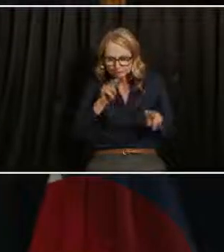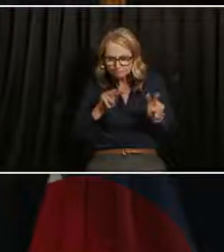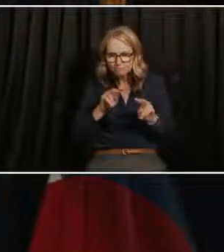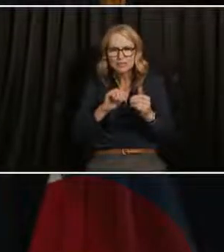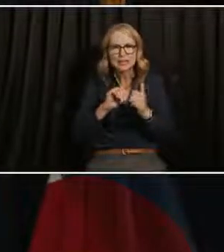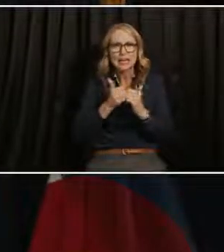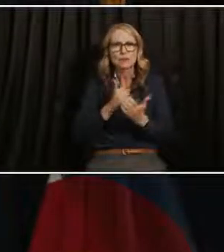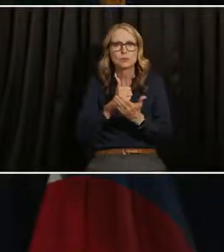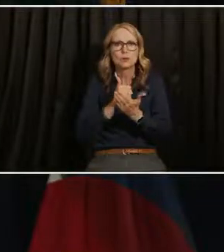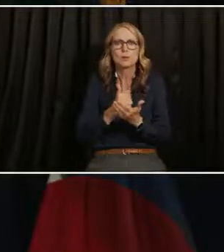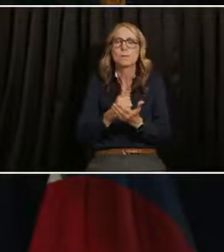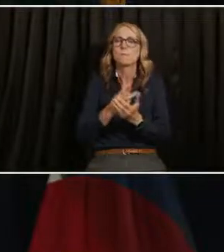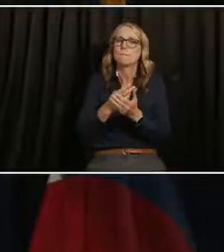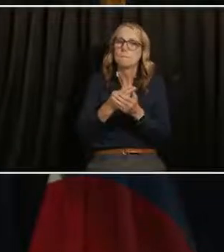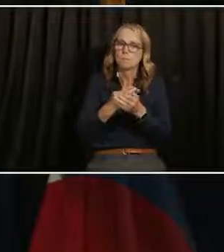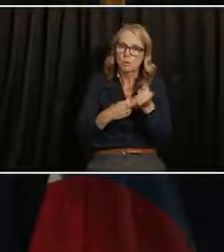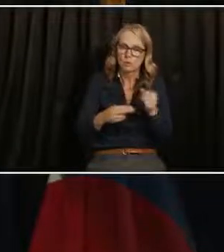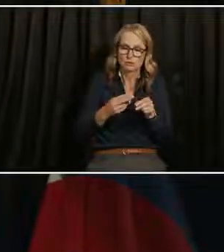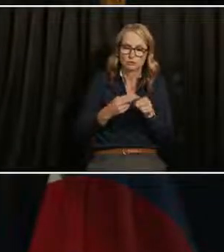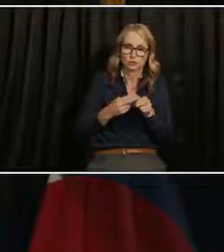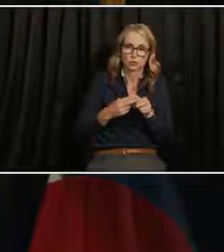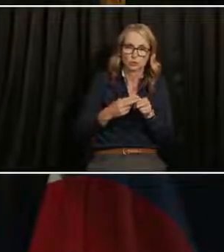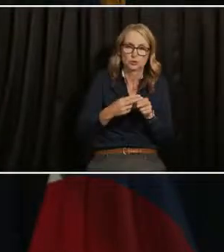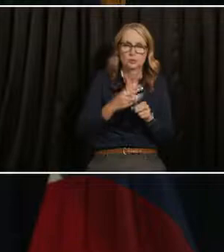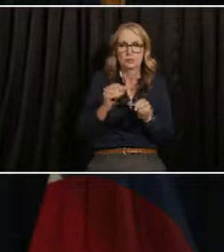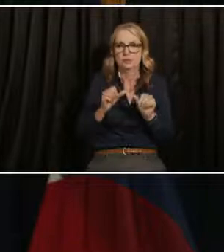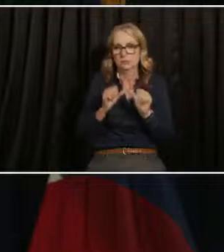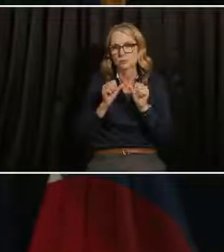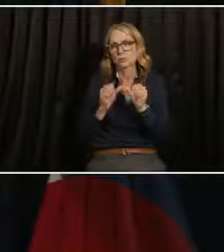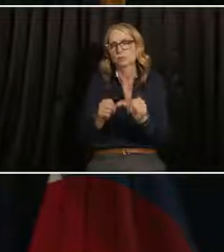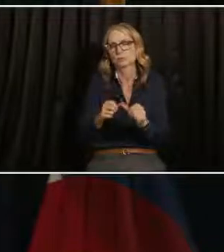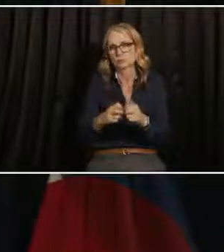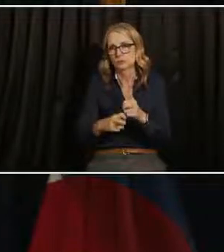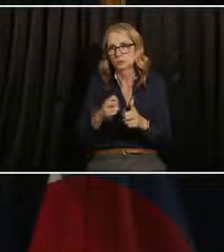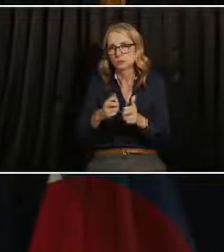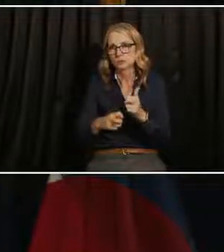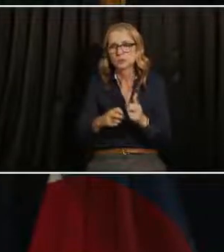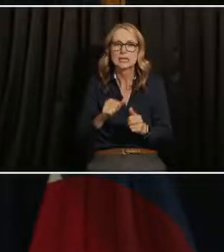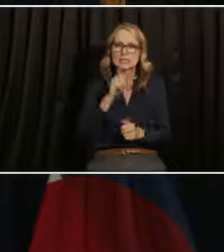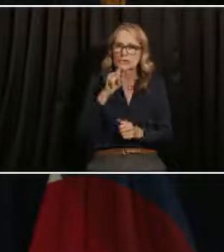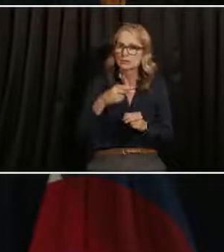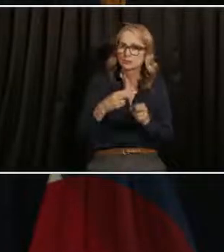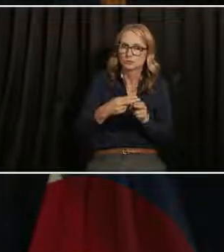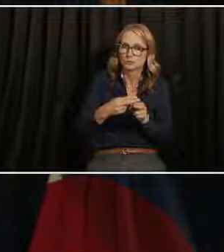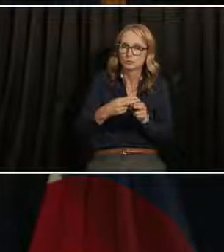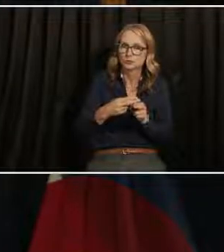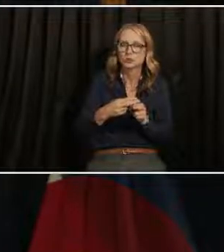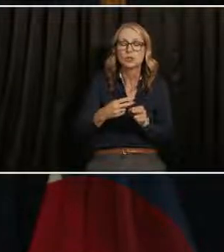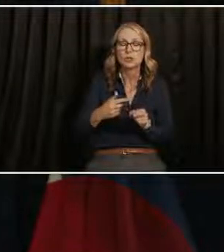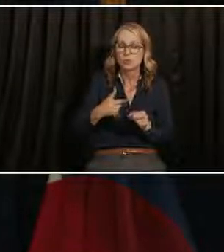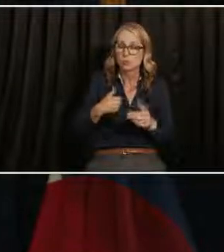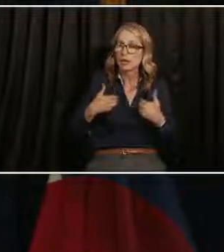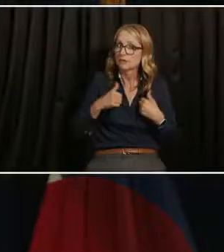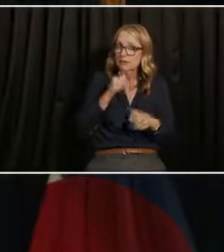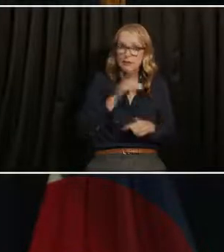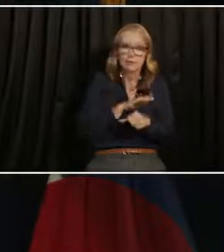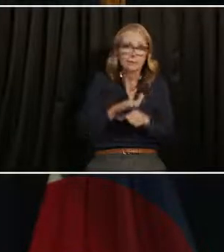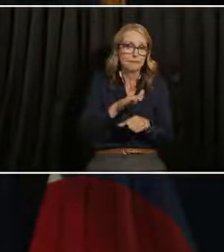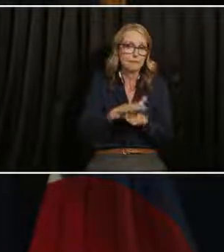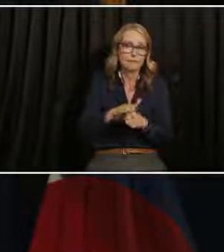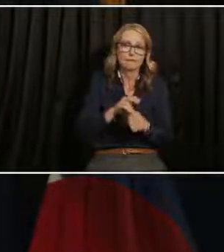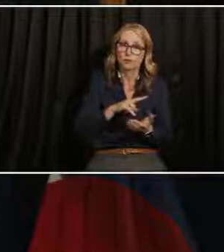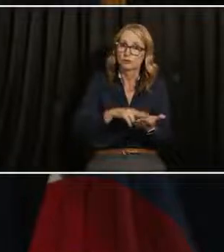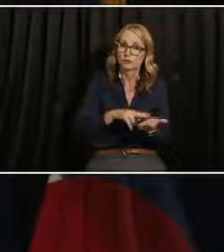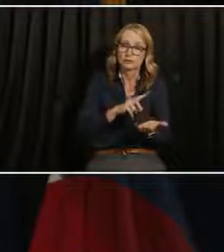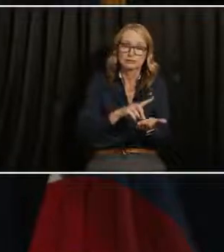short, medium, and long-term ways. So this is not just a short-term problem. We have a medical workforce problem with an aging population, even outside